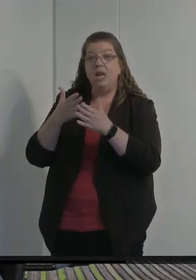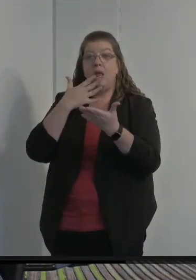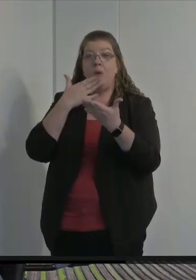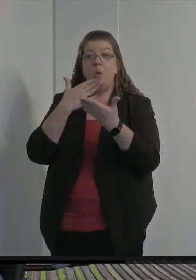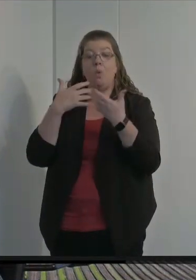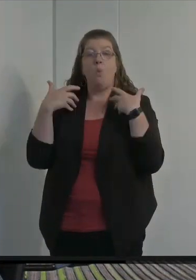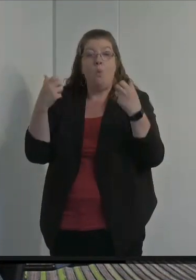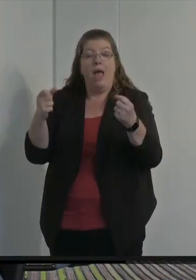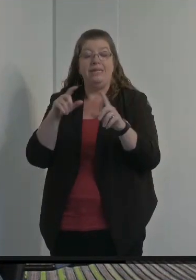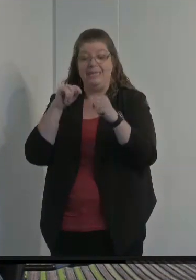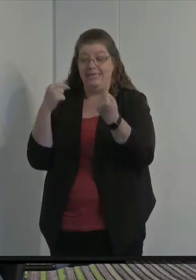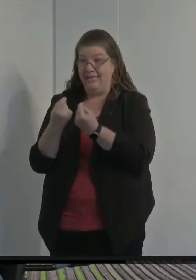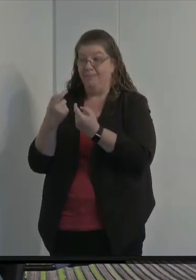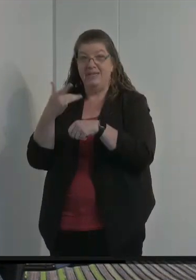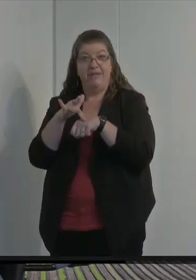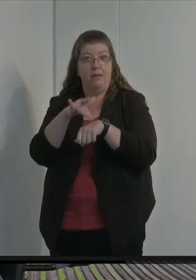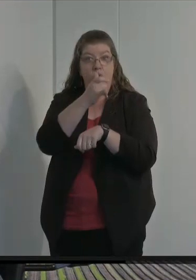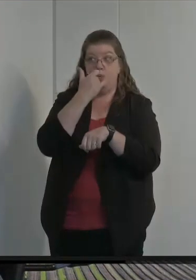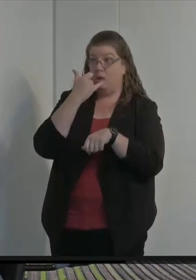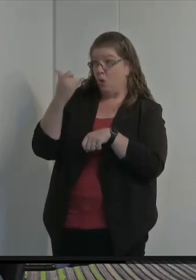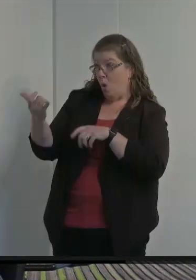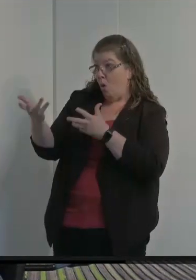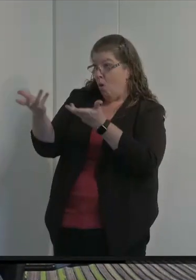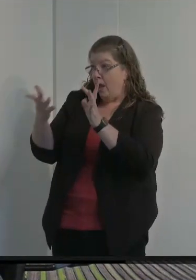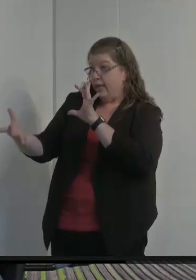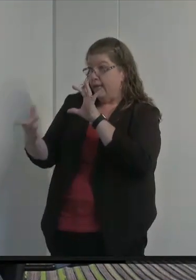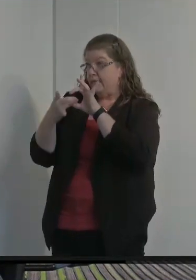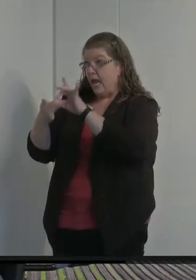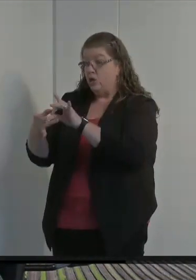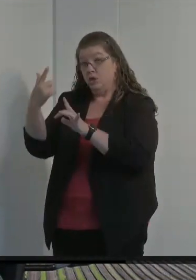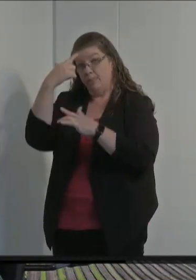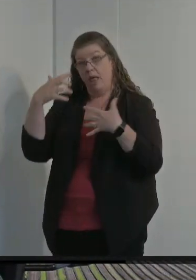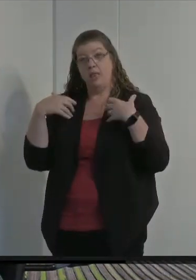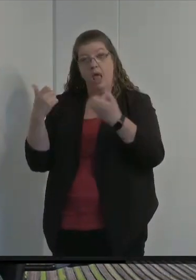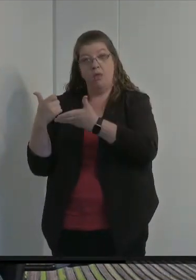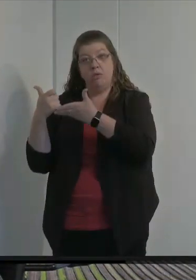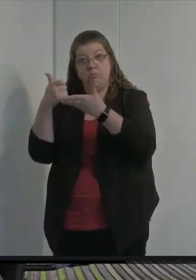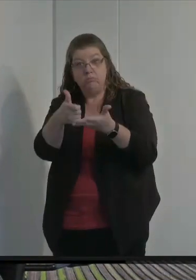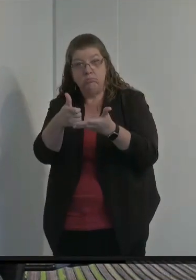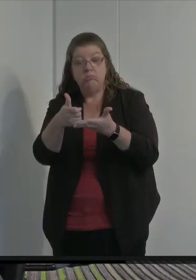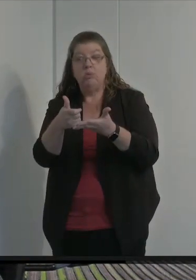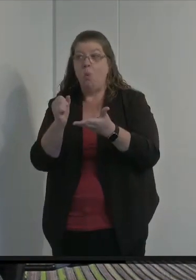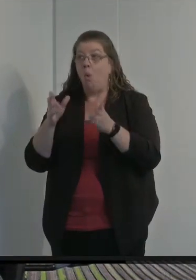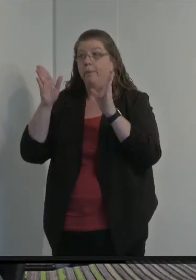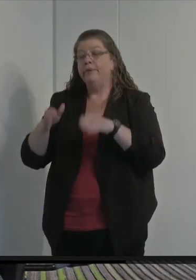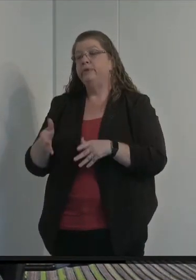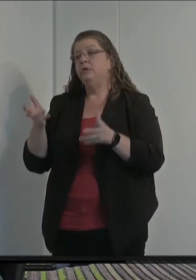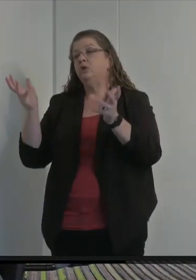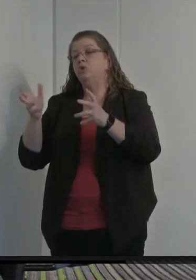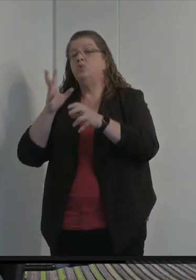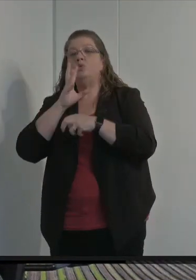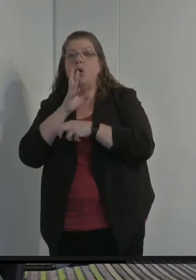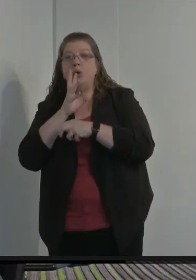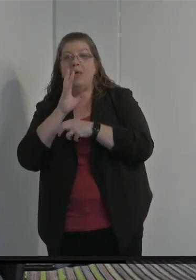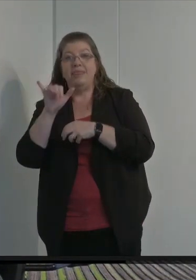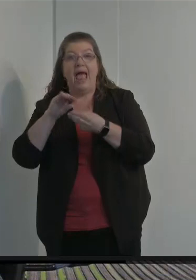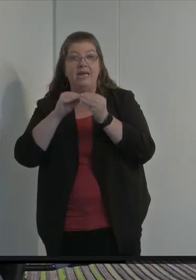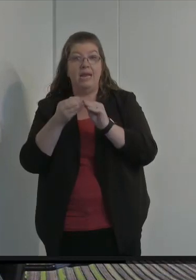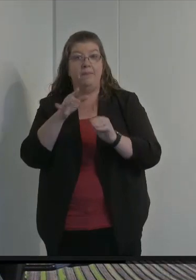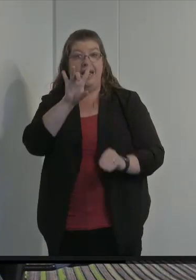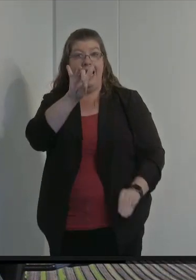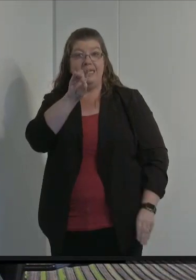team remains available to call and get connected to mental health resources or just someone to talk to. That number is